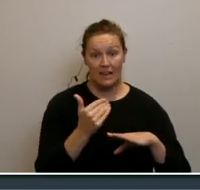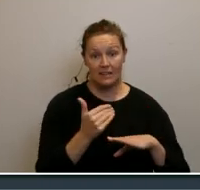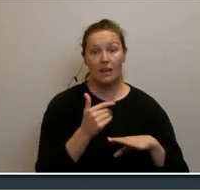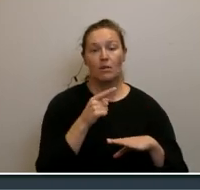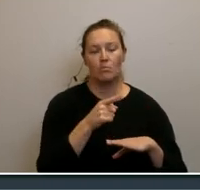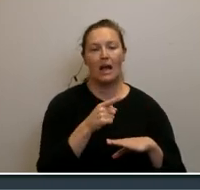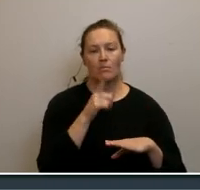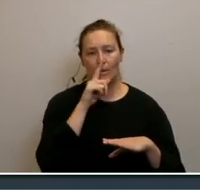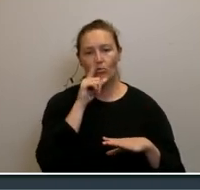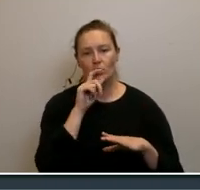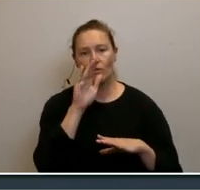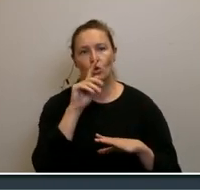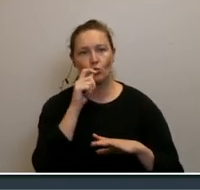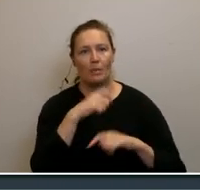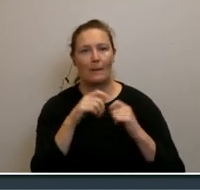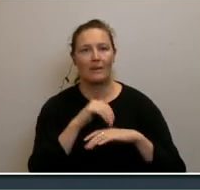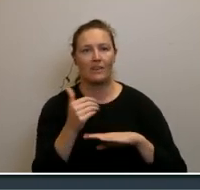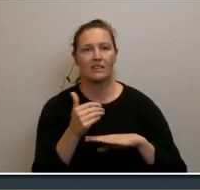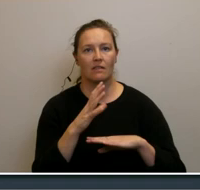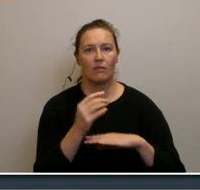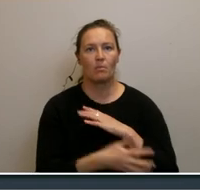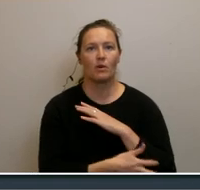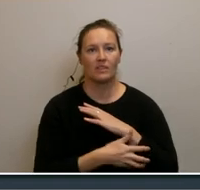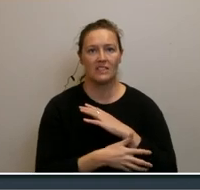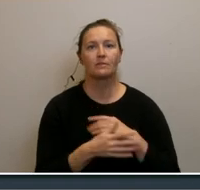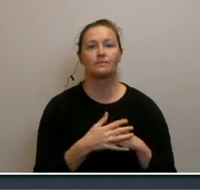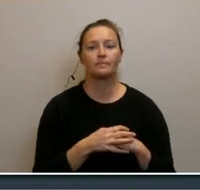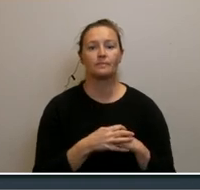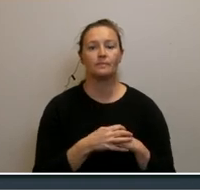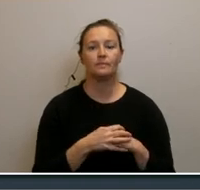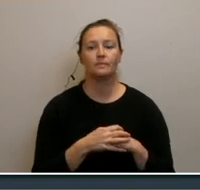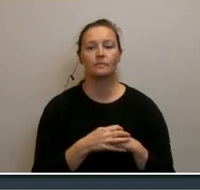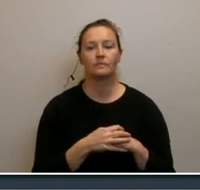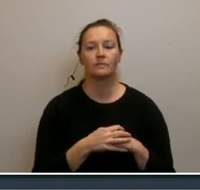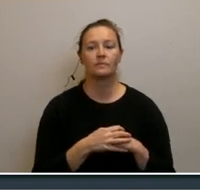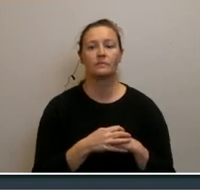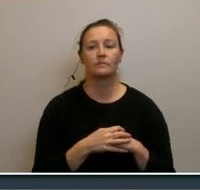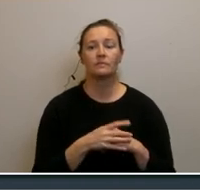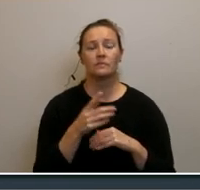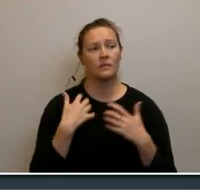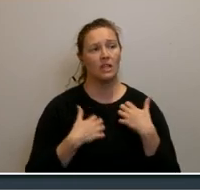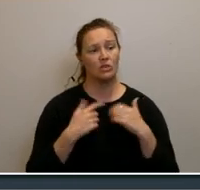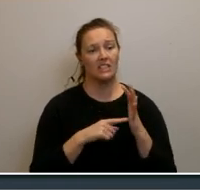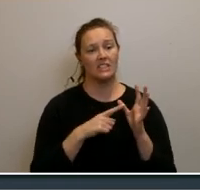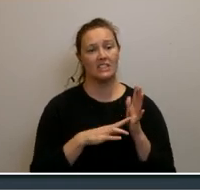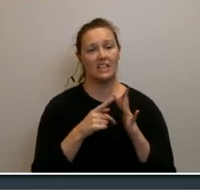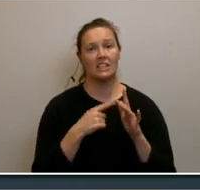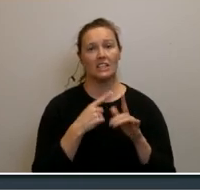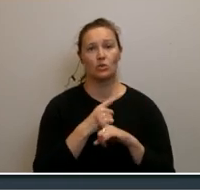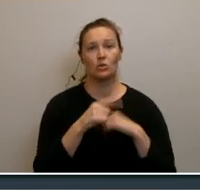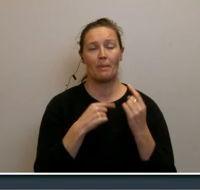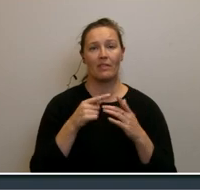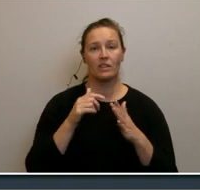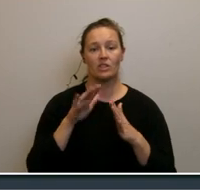disaffected, but also all the citizens of Napier. It was interesting, Tanya mentioned the child-friendly forums. We've hosted